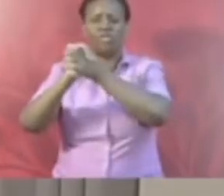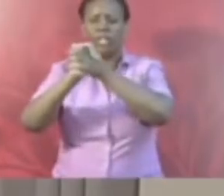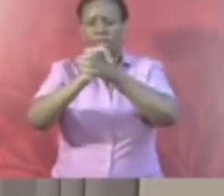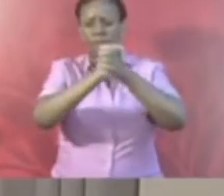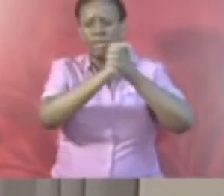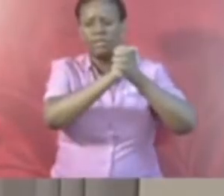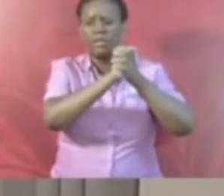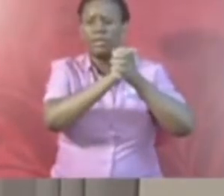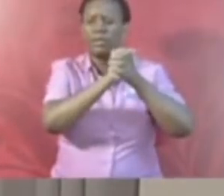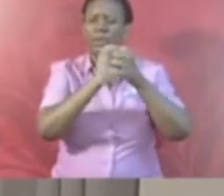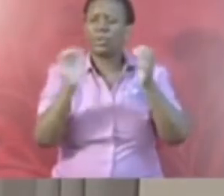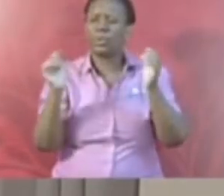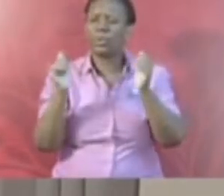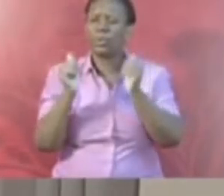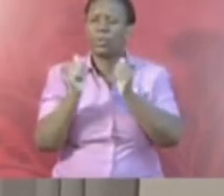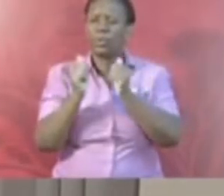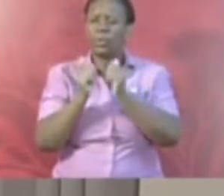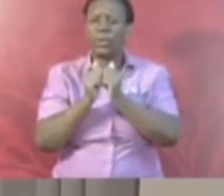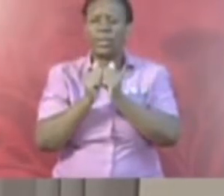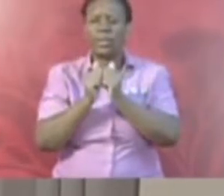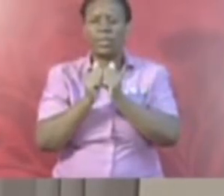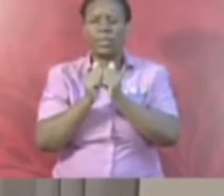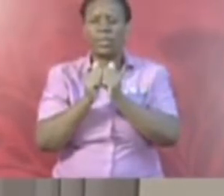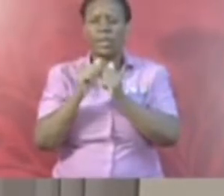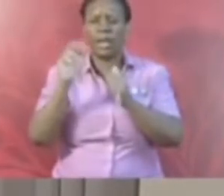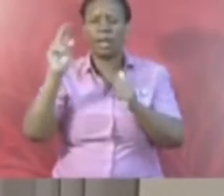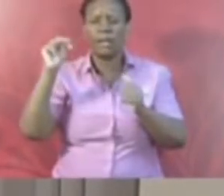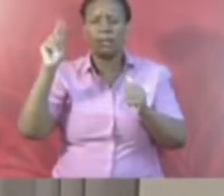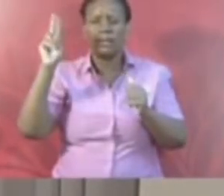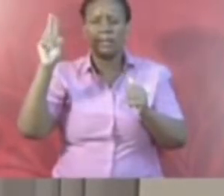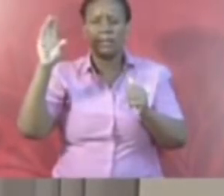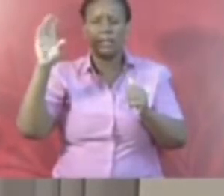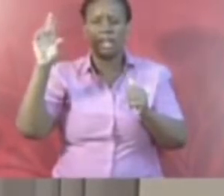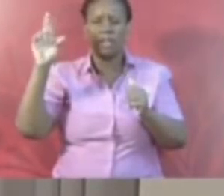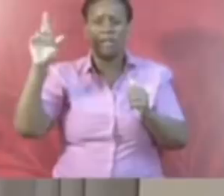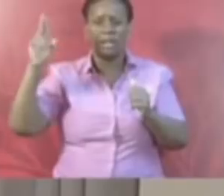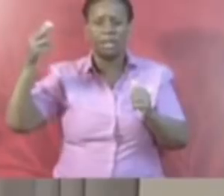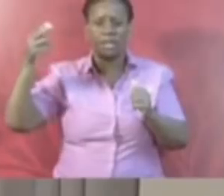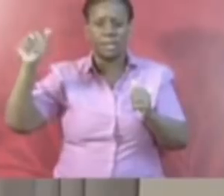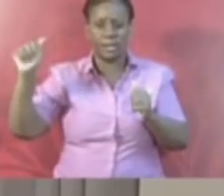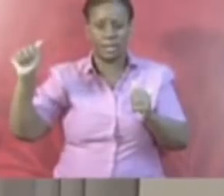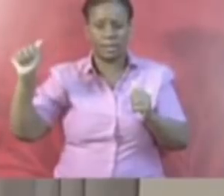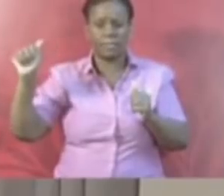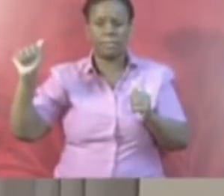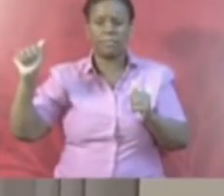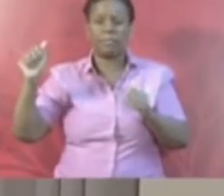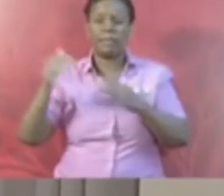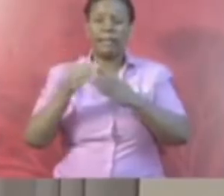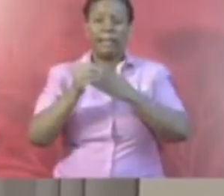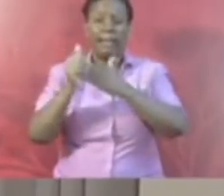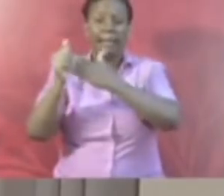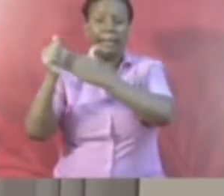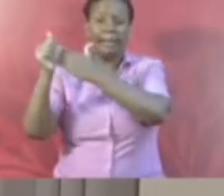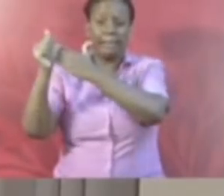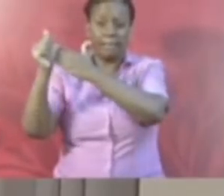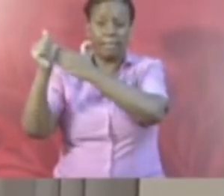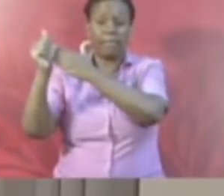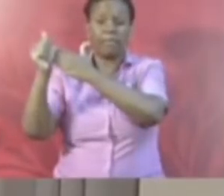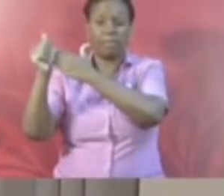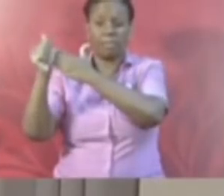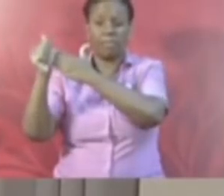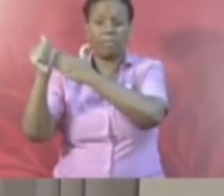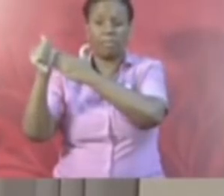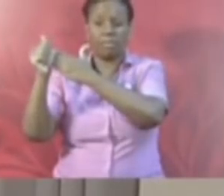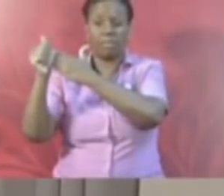NCIC for taking the very wise leadership position of not having